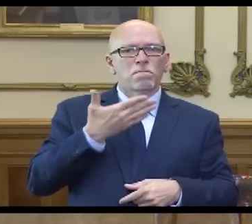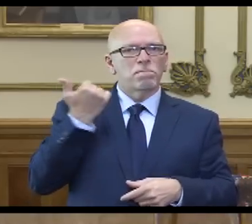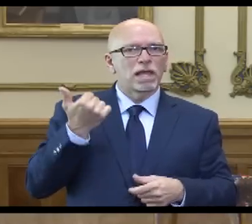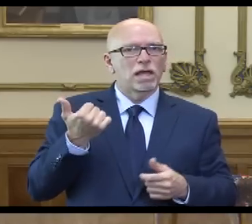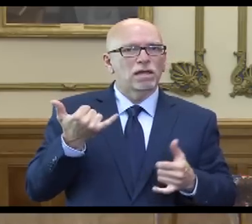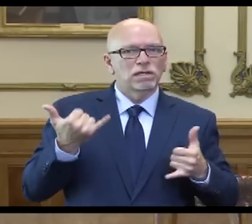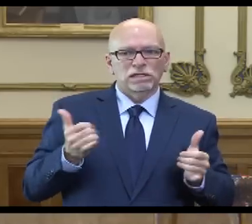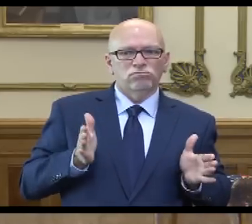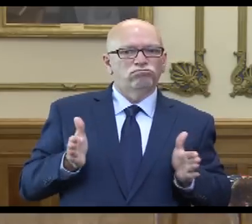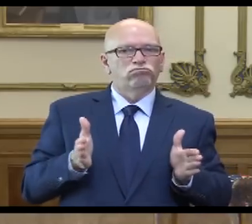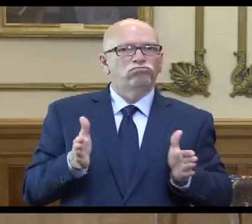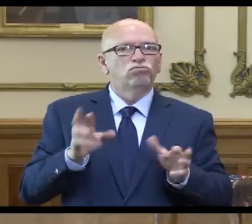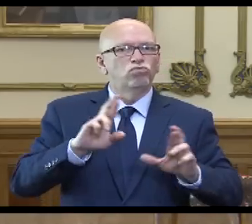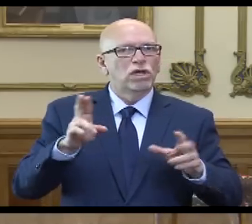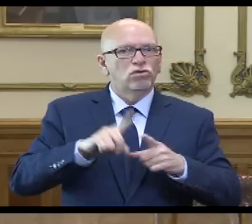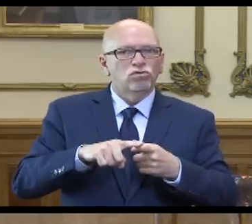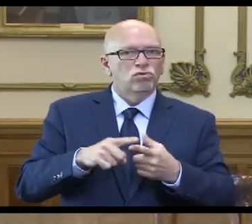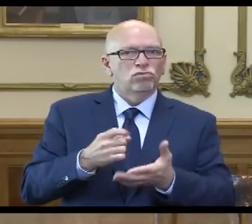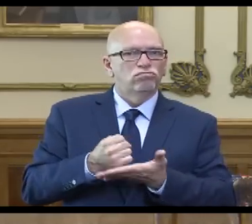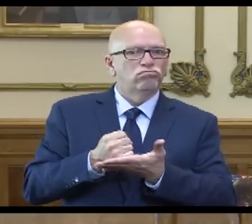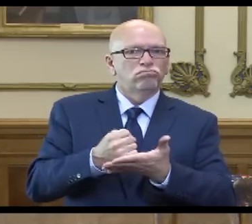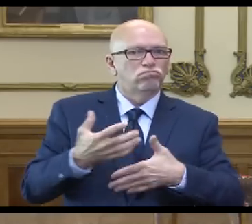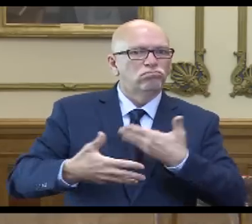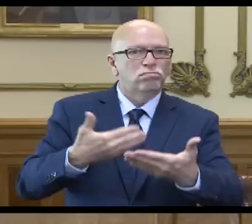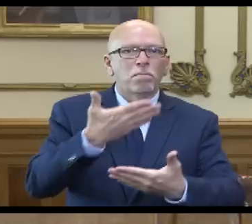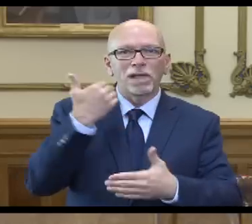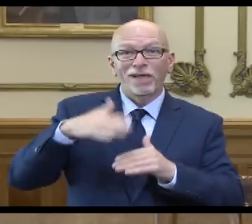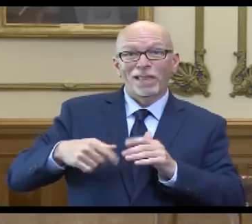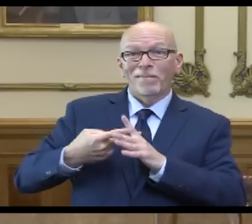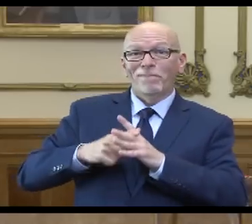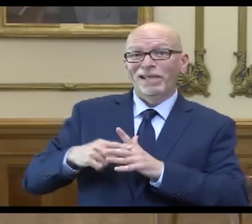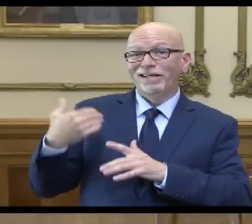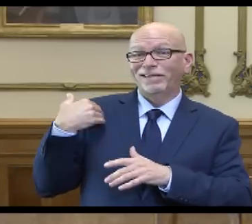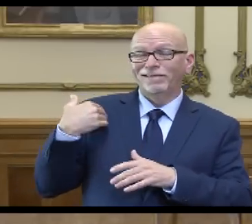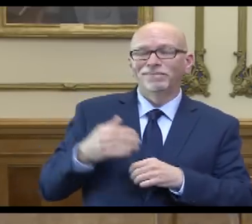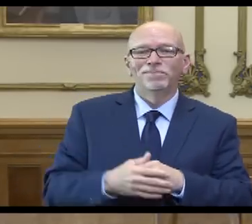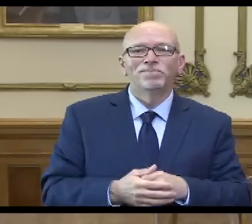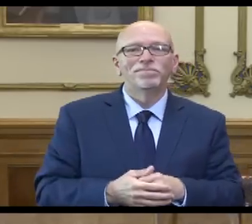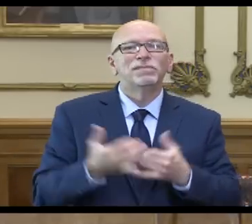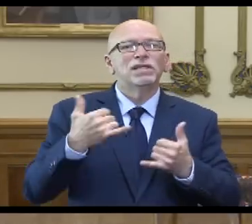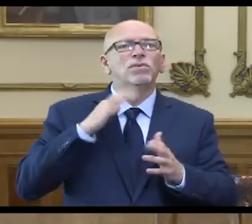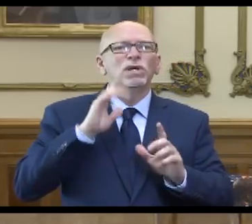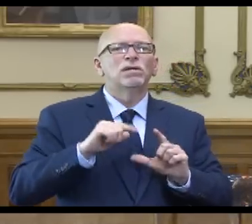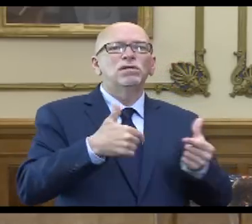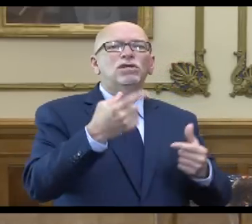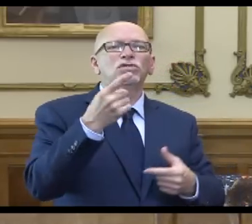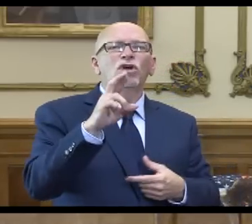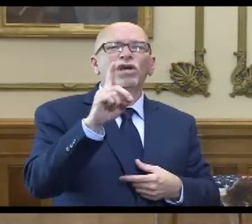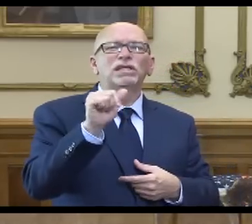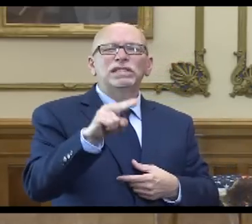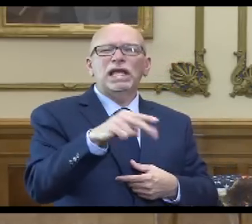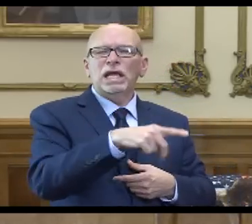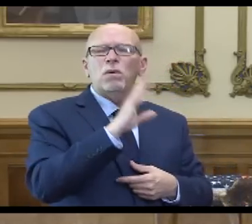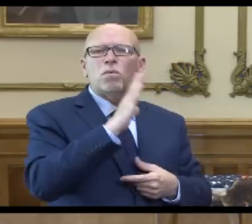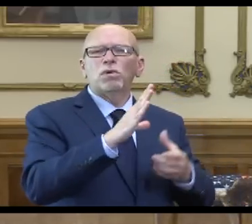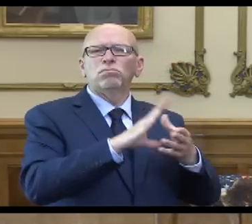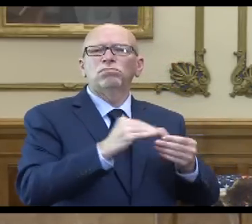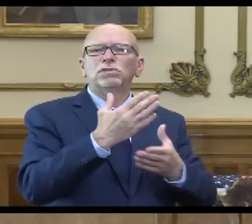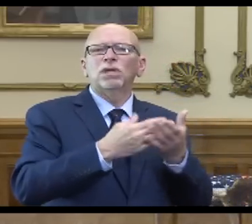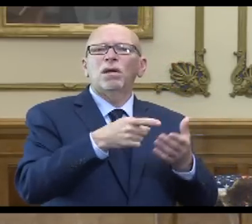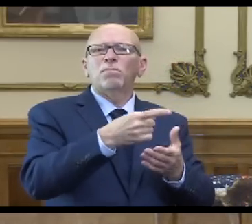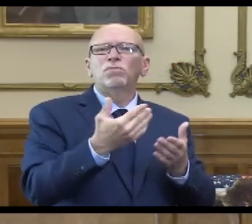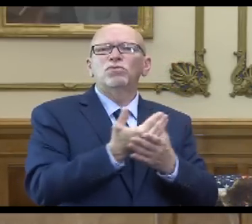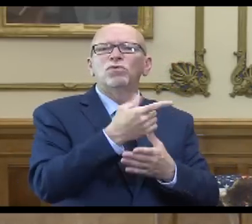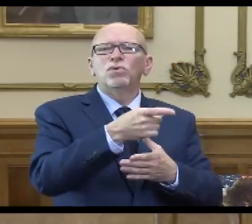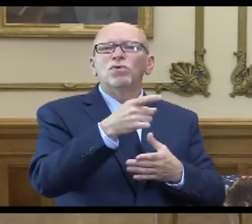this than when this pandemic first hit. I'm going to turn things over to Dr. Dan in just a minute to discuss some of the new CMS